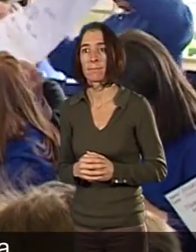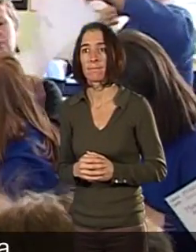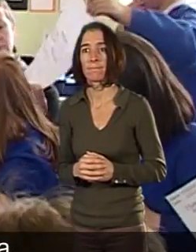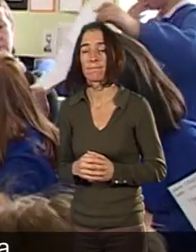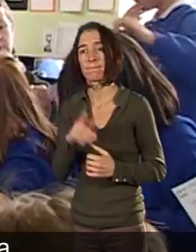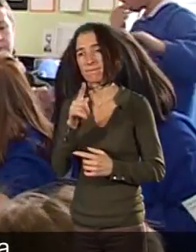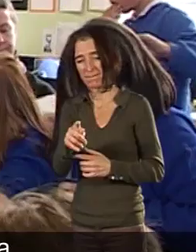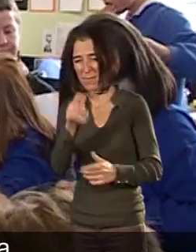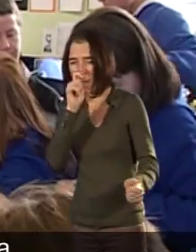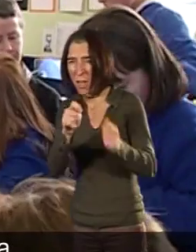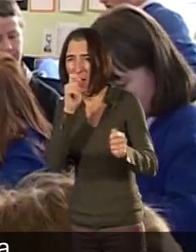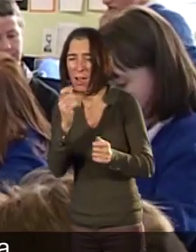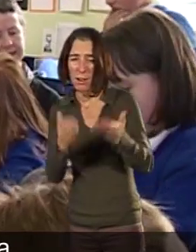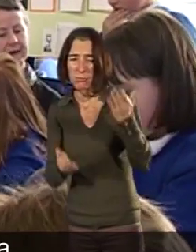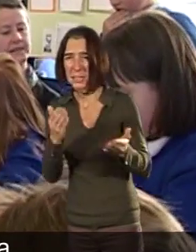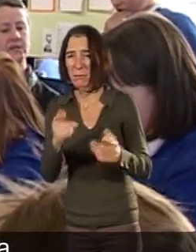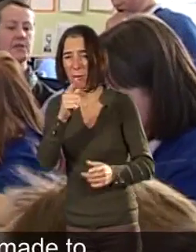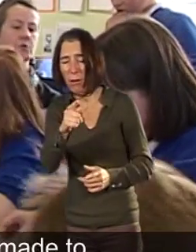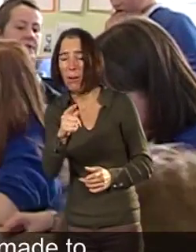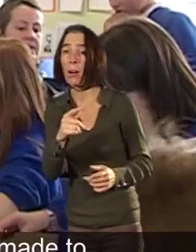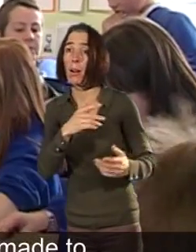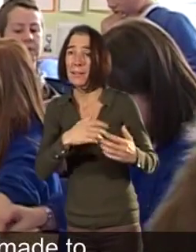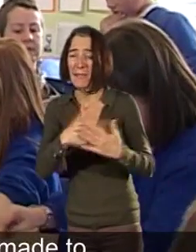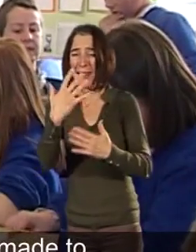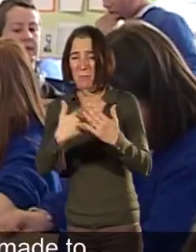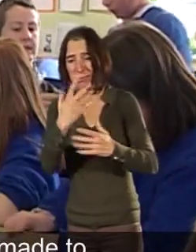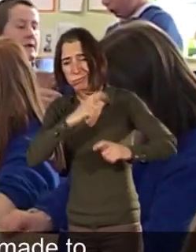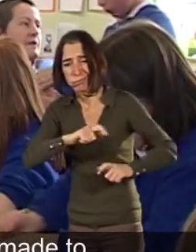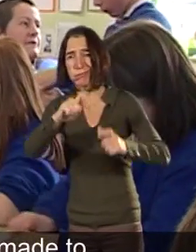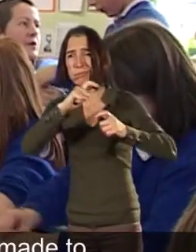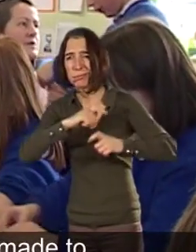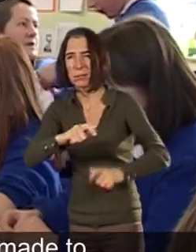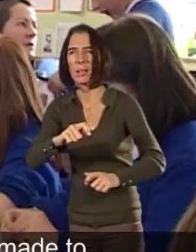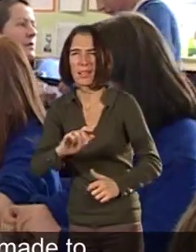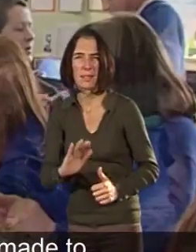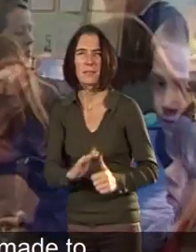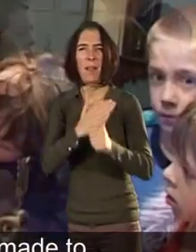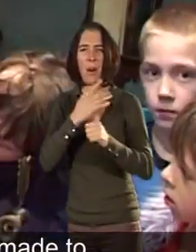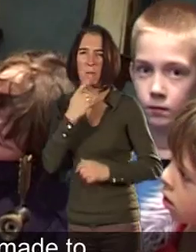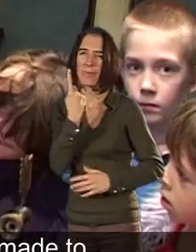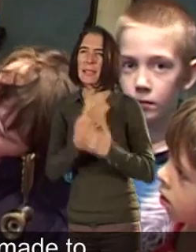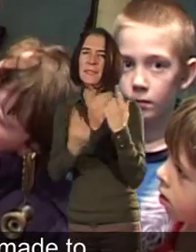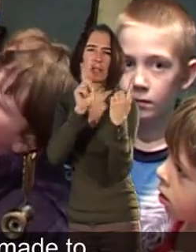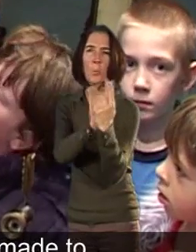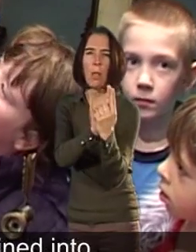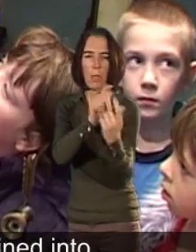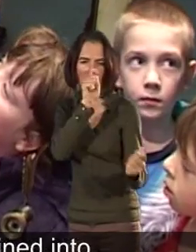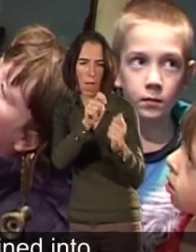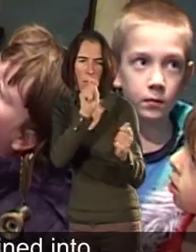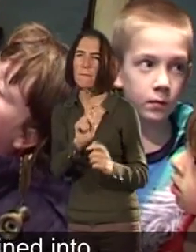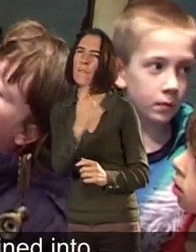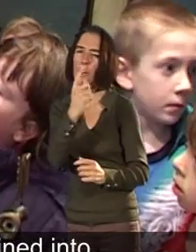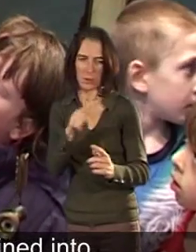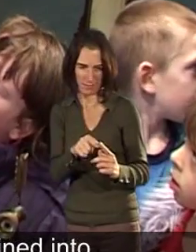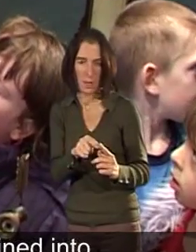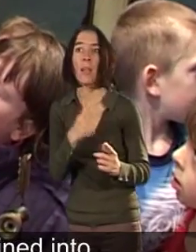Making reasonable adjustments is a continuously developing process. It usually moves from adjustments made to meet the needs of individual disabled pupils to